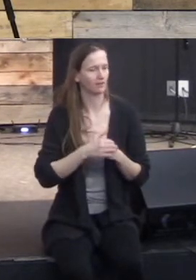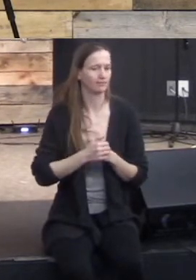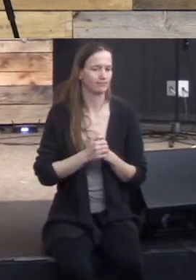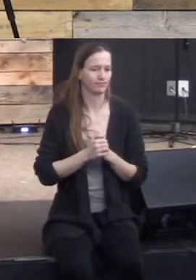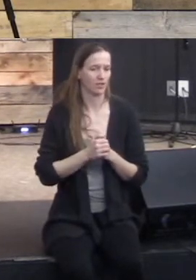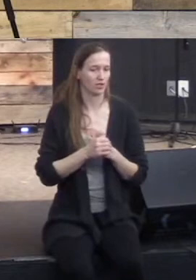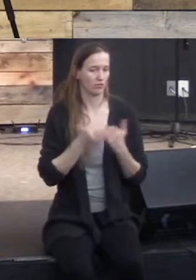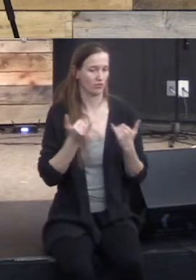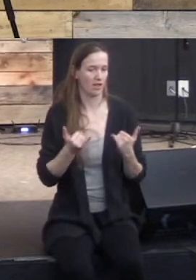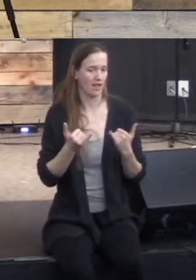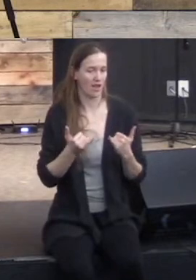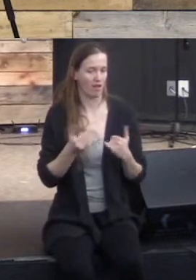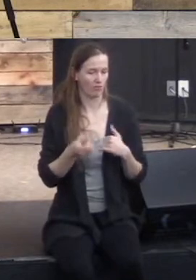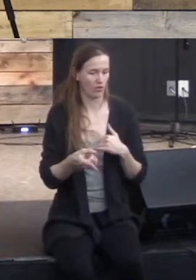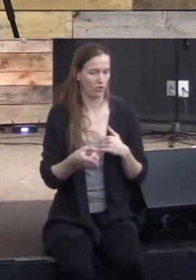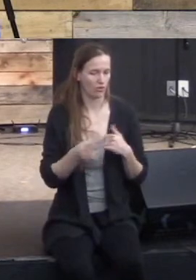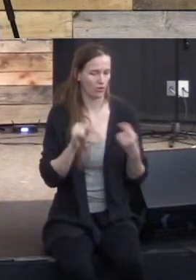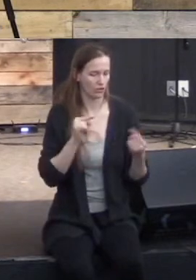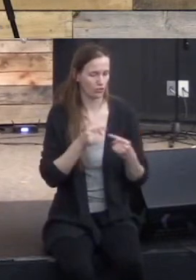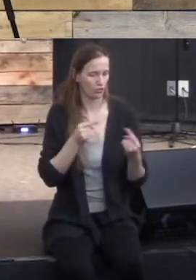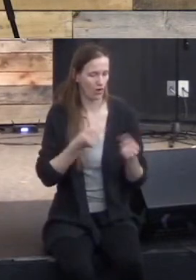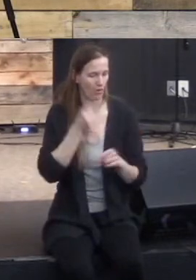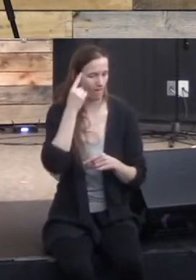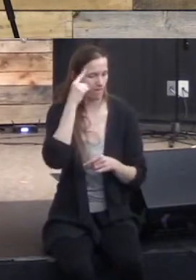From now on, you're going to struggle with a purpose.